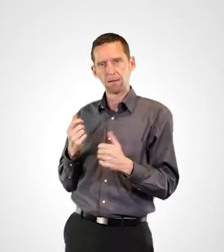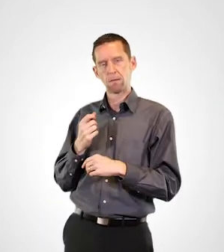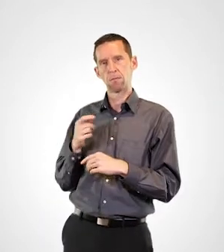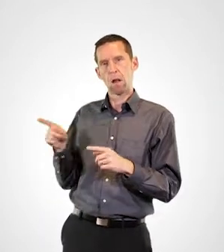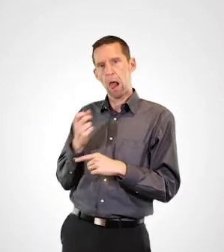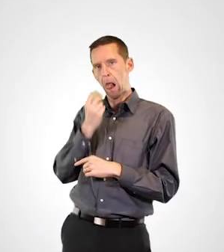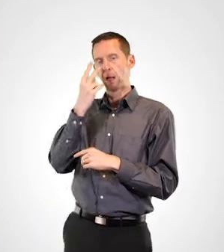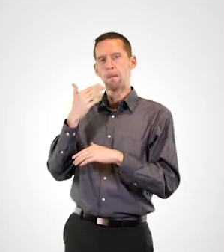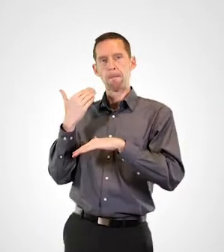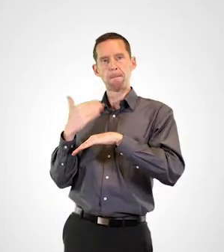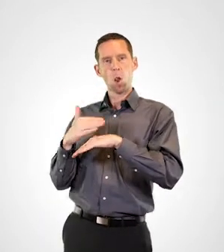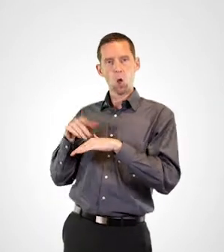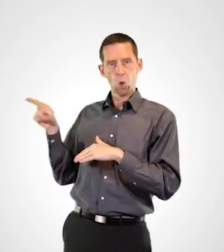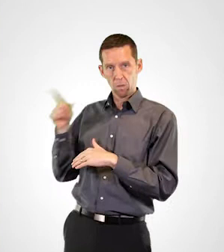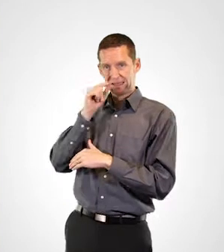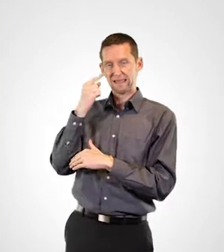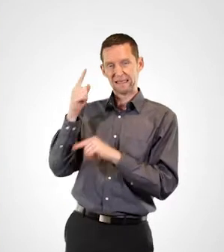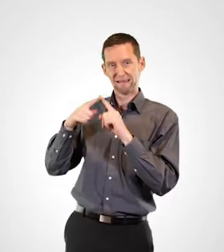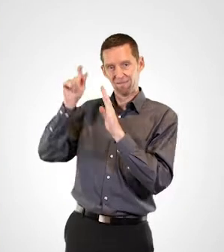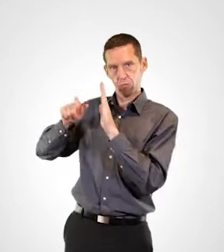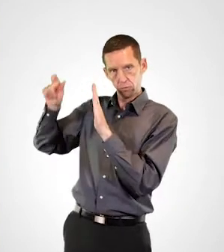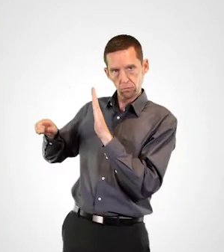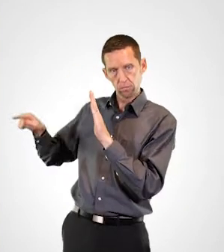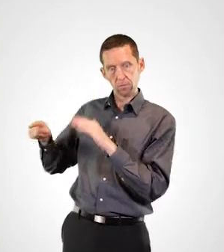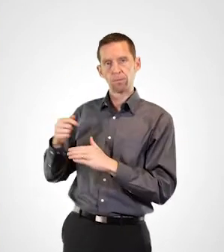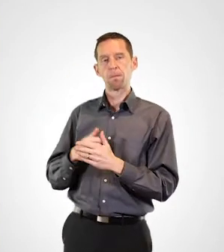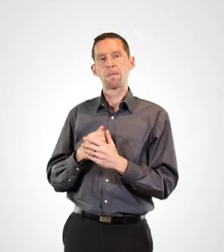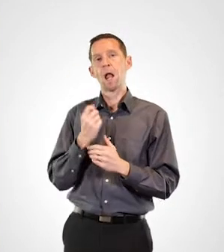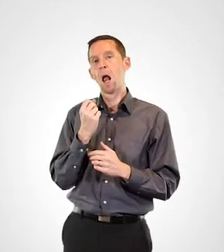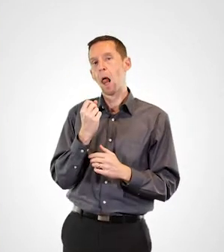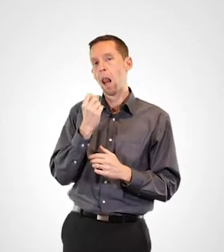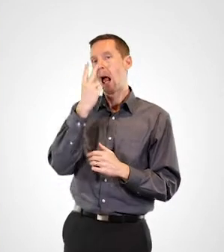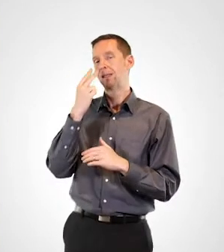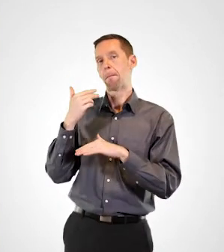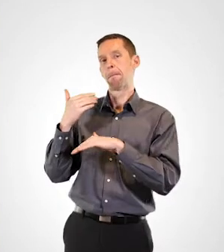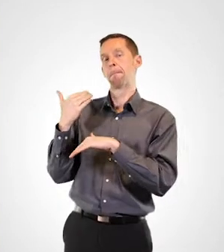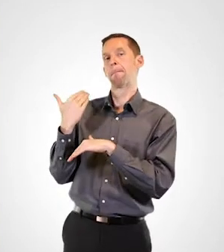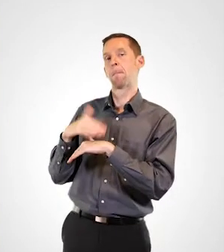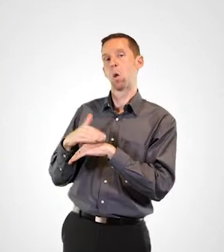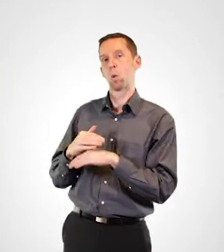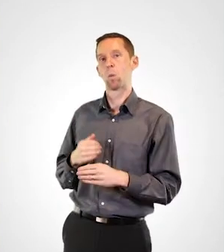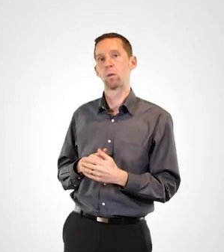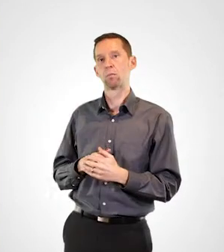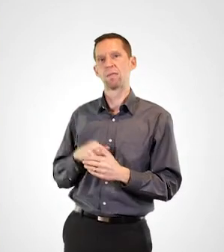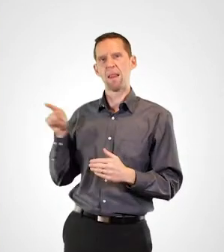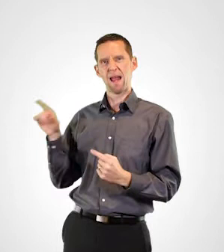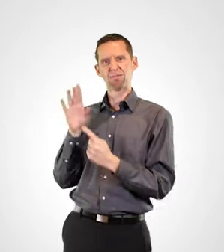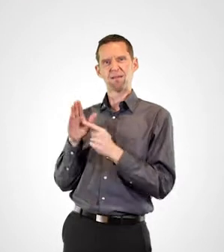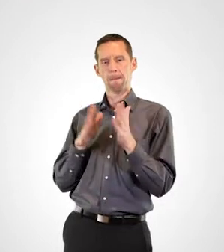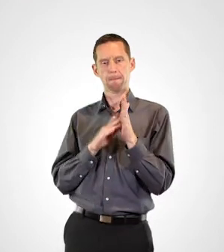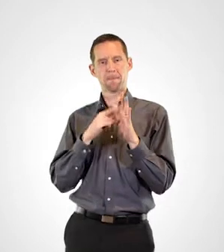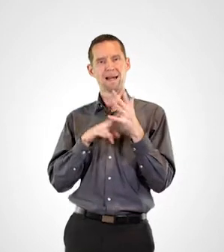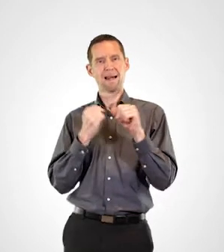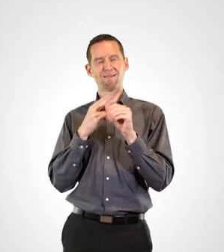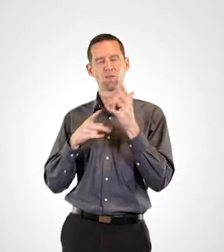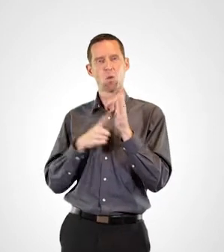because that light blue, and you can read through what the different bars are, that light blue is the meaningful speech. And so what we'd love to see across